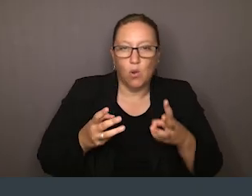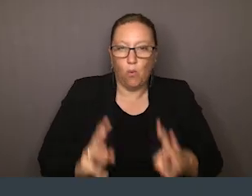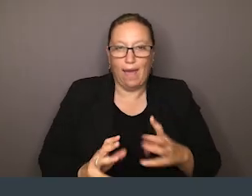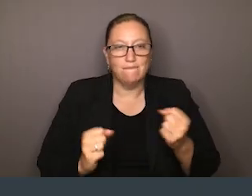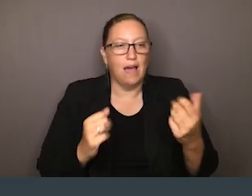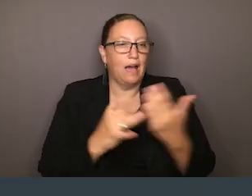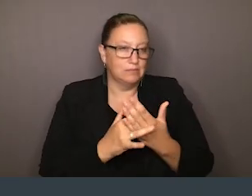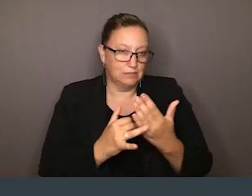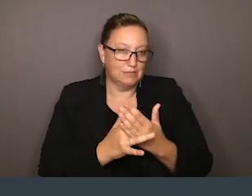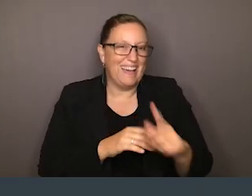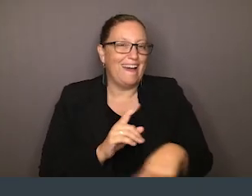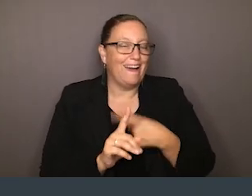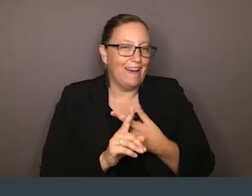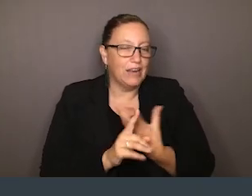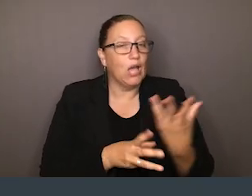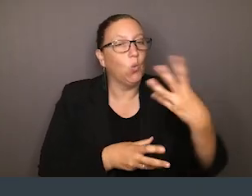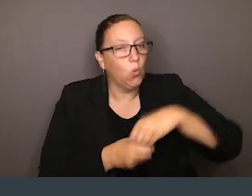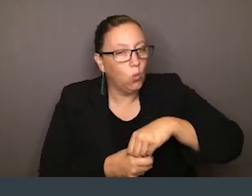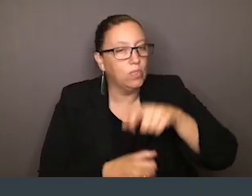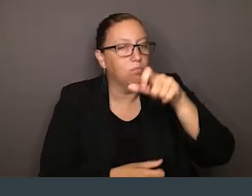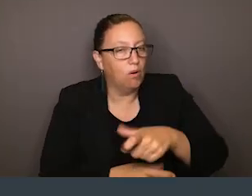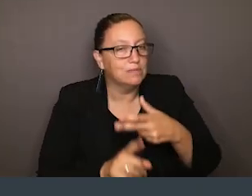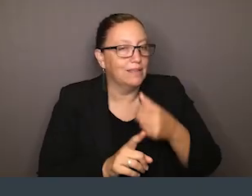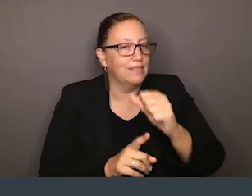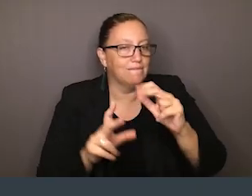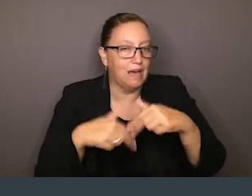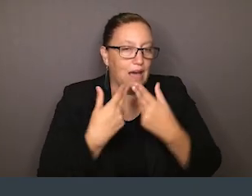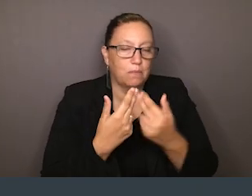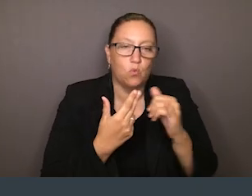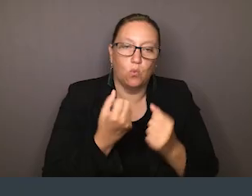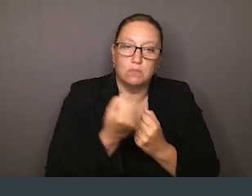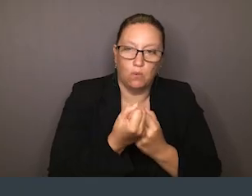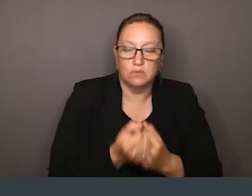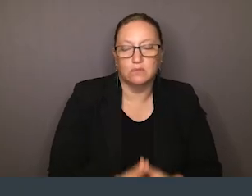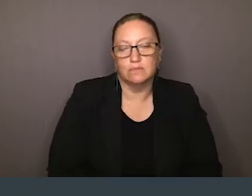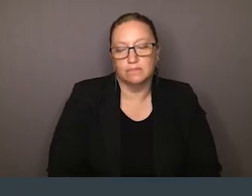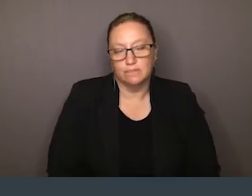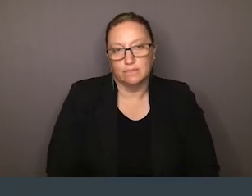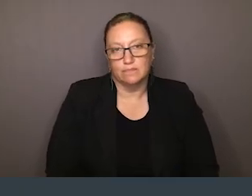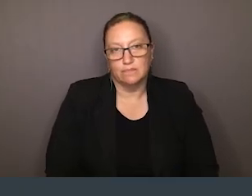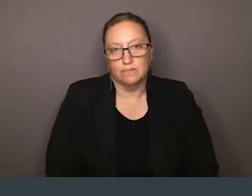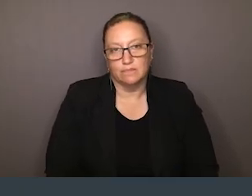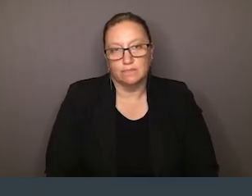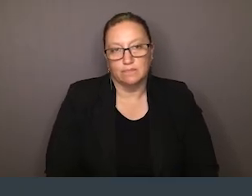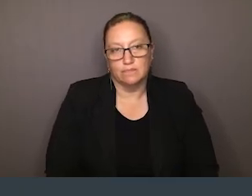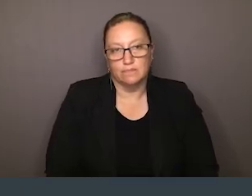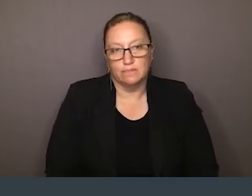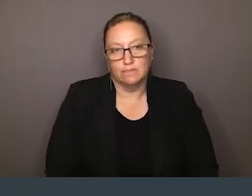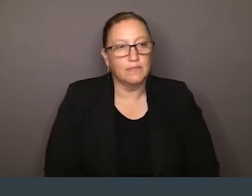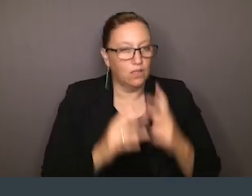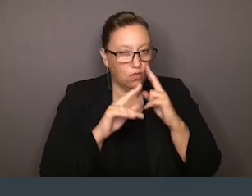ways that are accessible and inclusive of the individual and their families or supports. I think